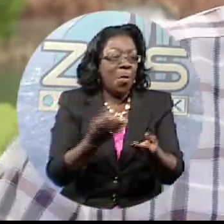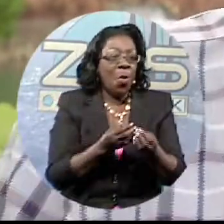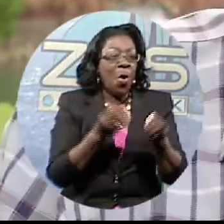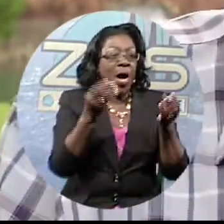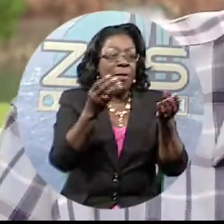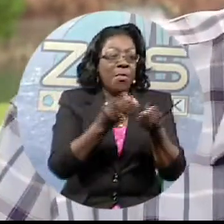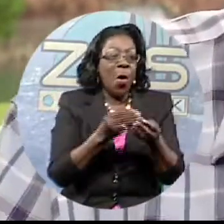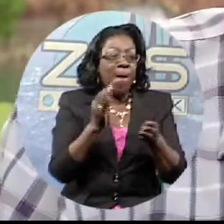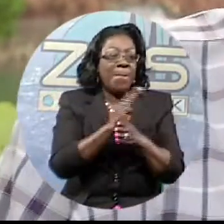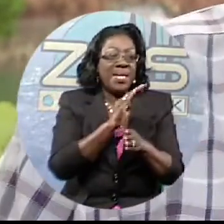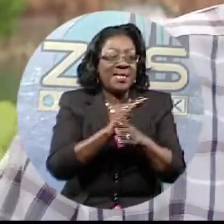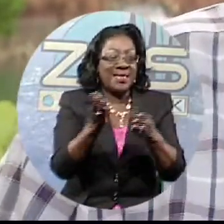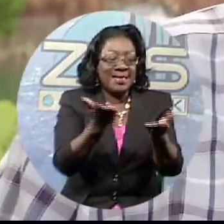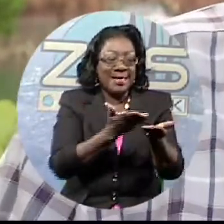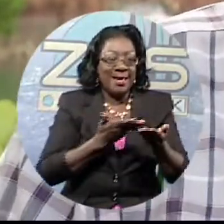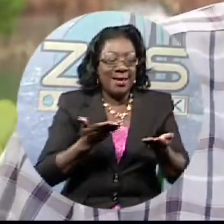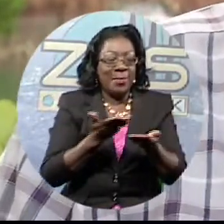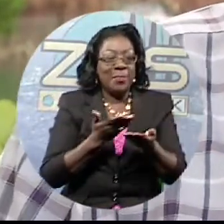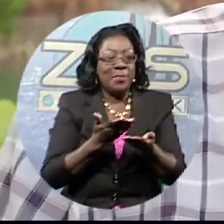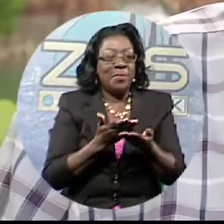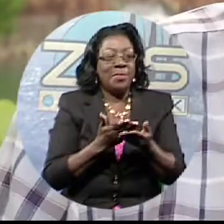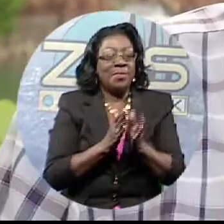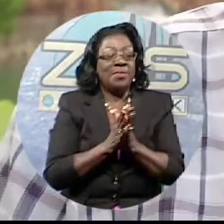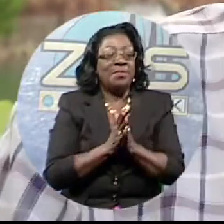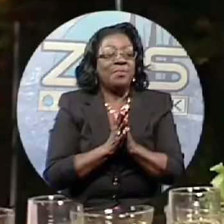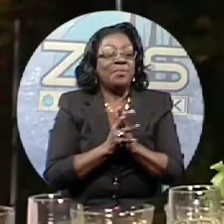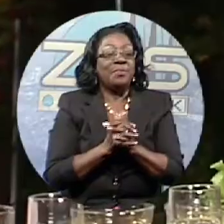just about every major act that one can think of.